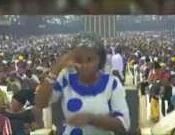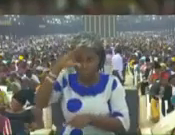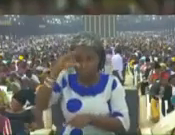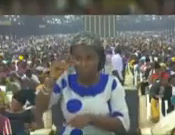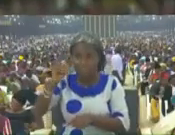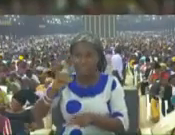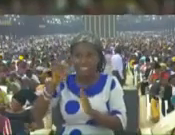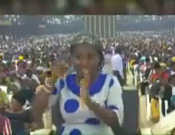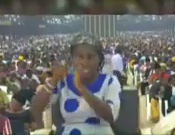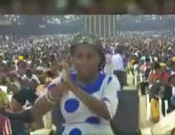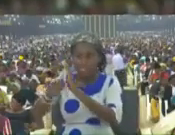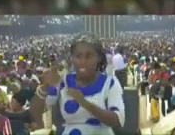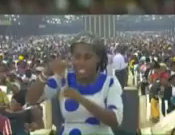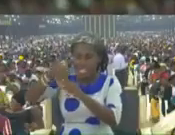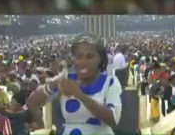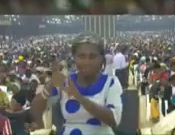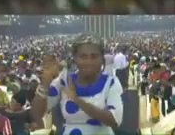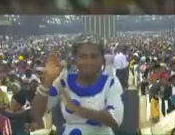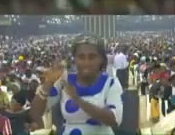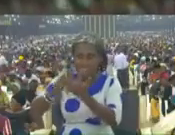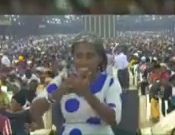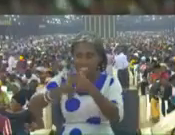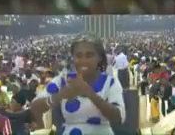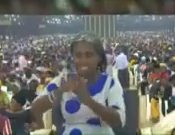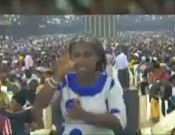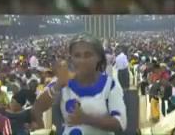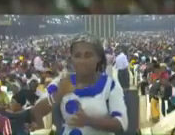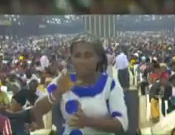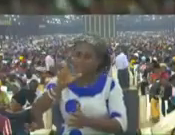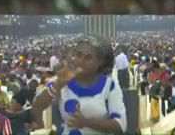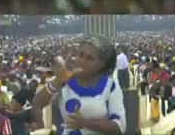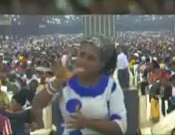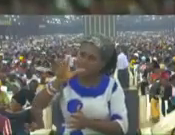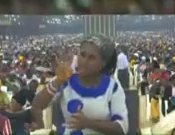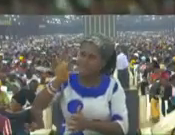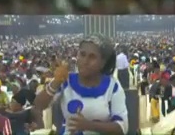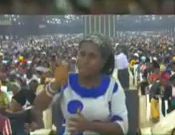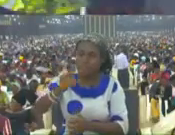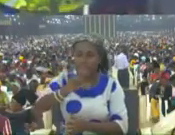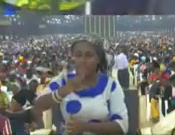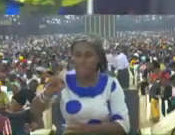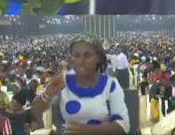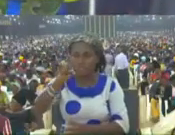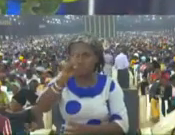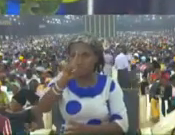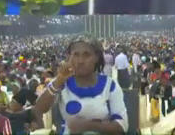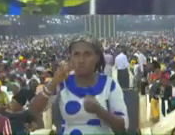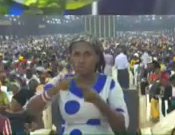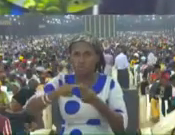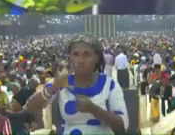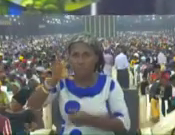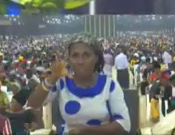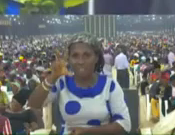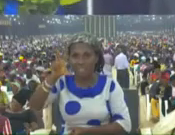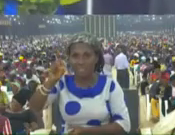in Genesis 34. From verse 1 to 30, Genesis 34, 1 to 30.